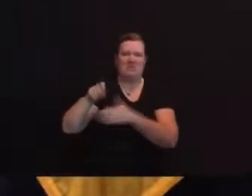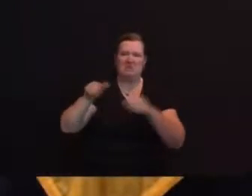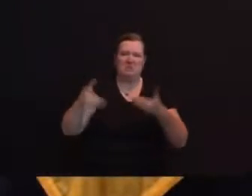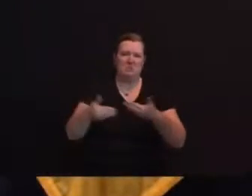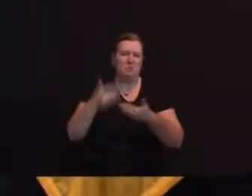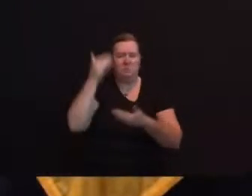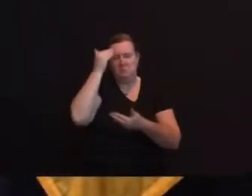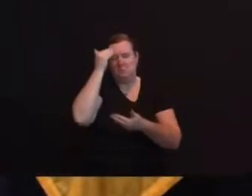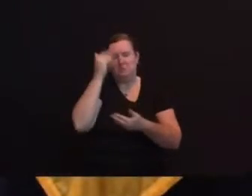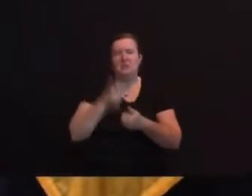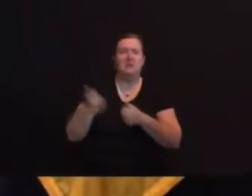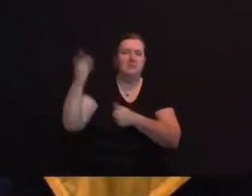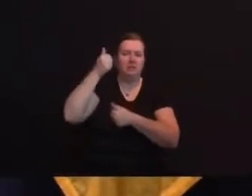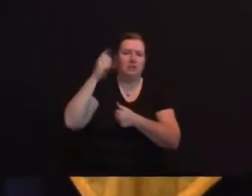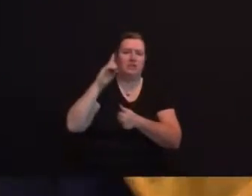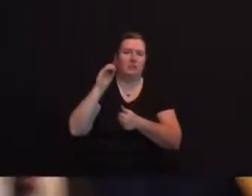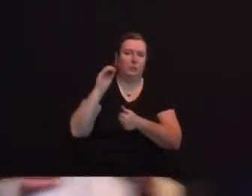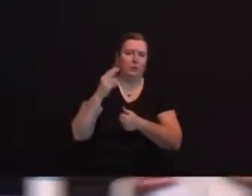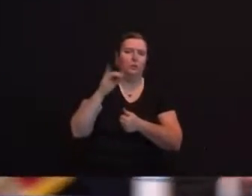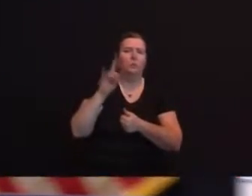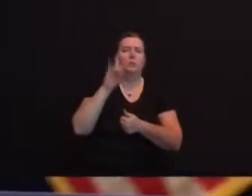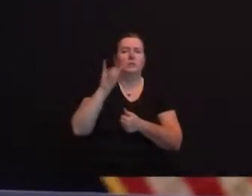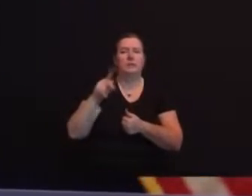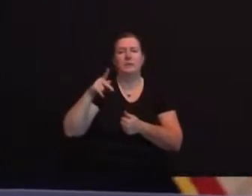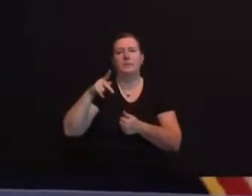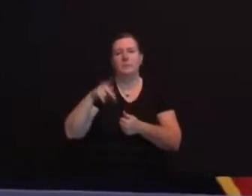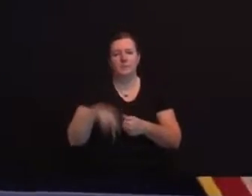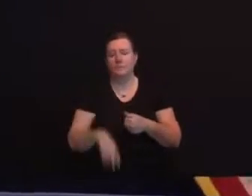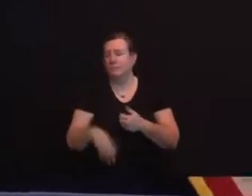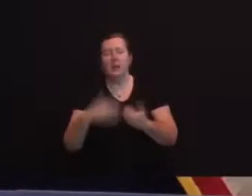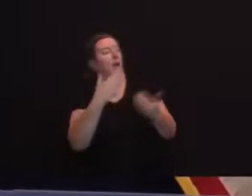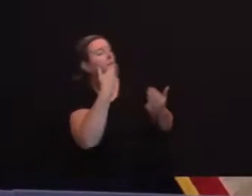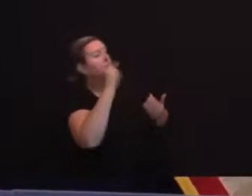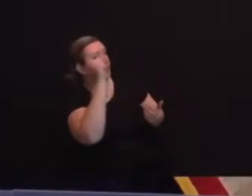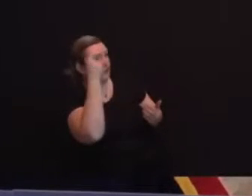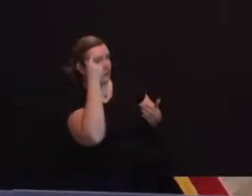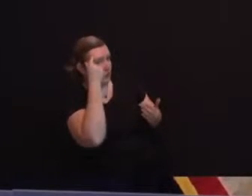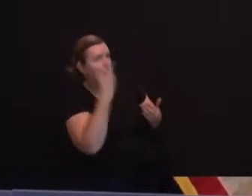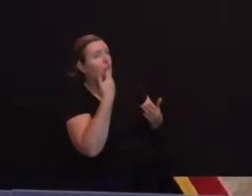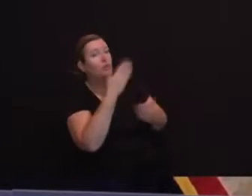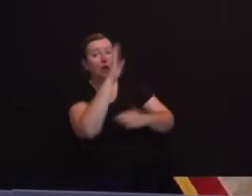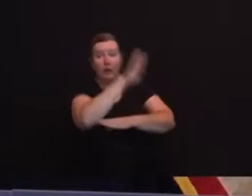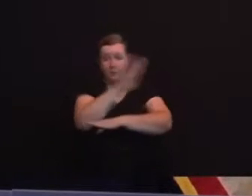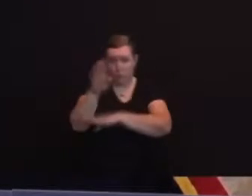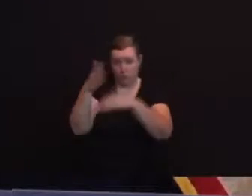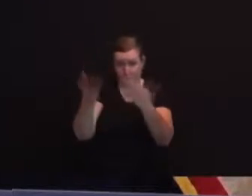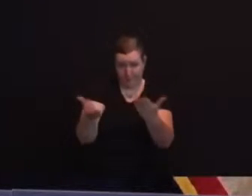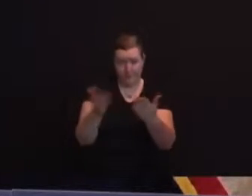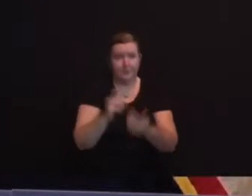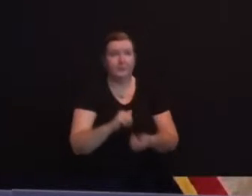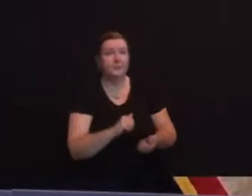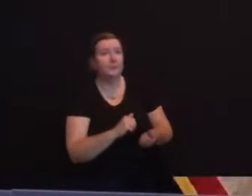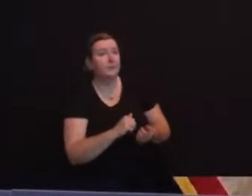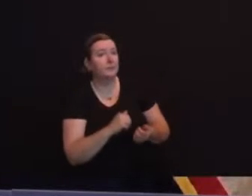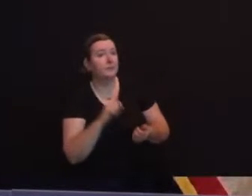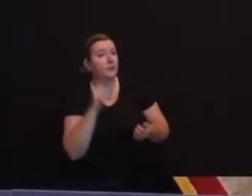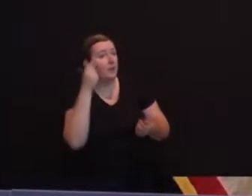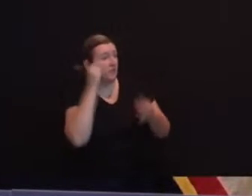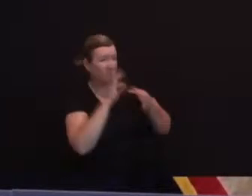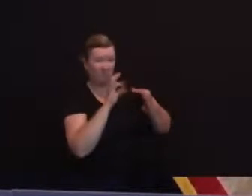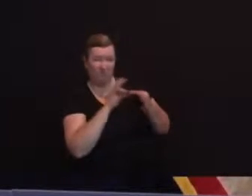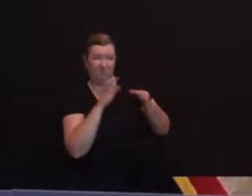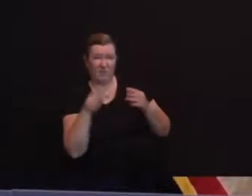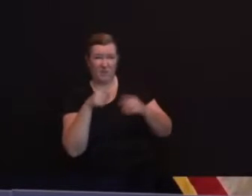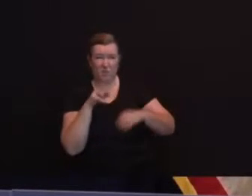Health, Judy Persichilli. Thank you, Governor, and good afternoon. As the Governor has stated, this will not be a normal